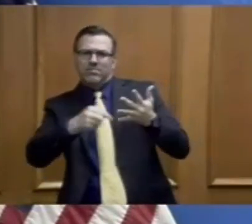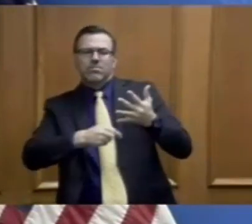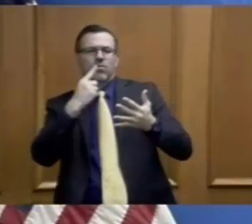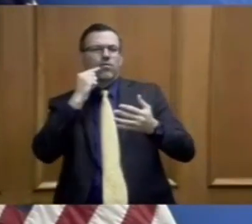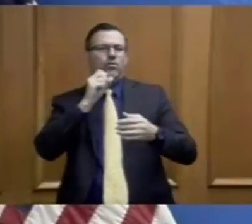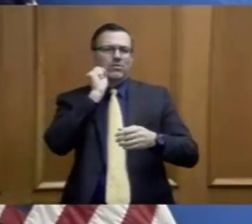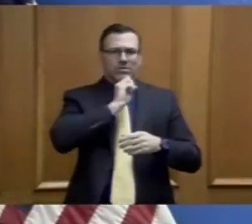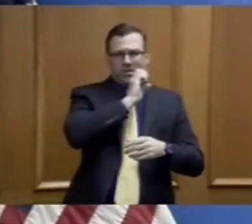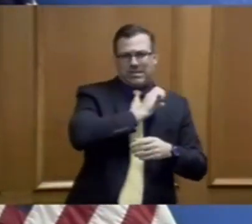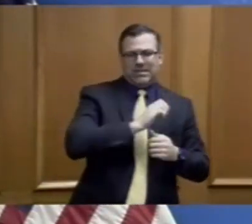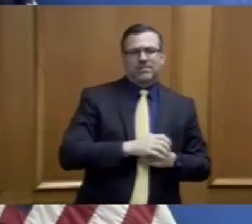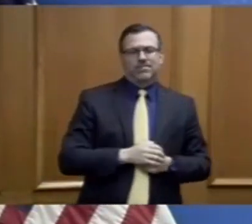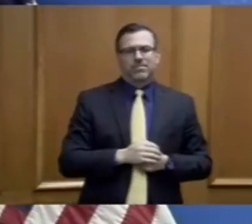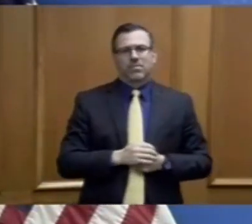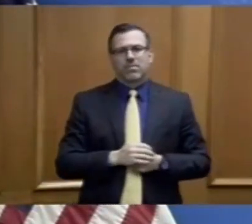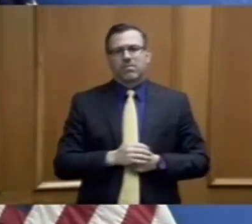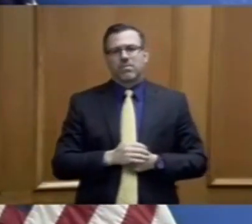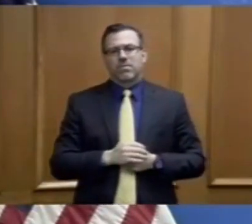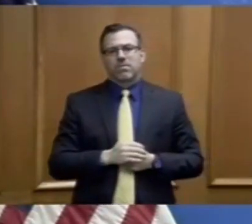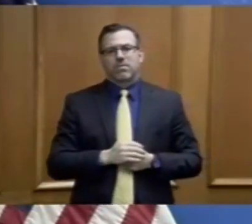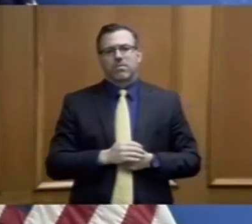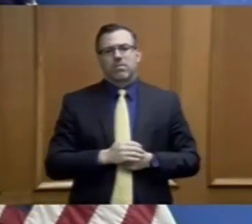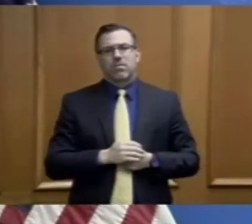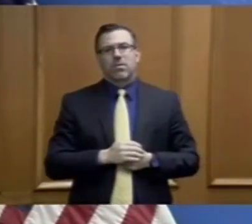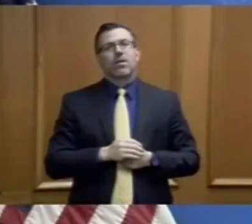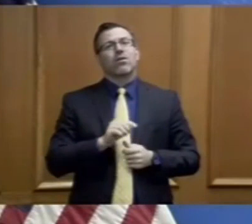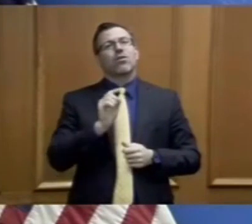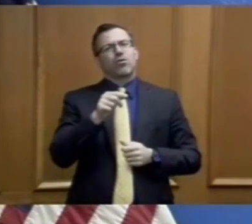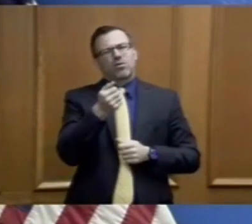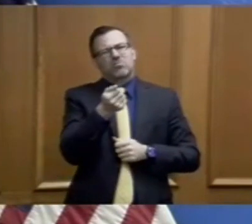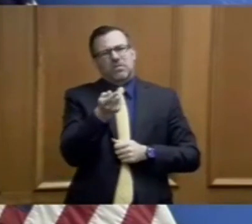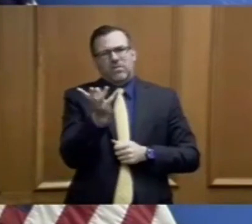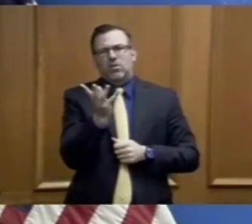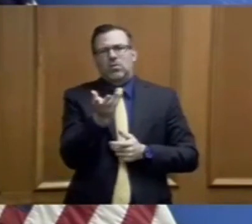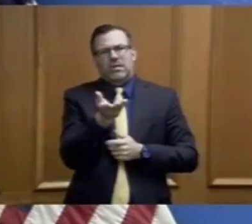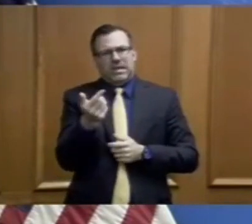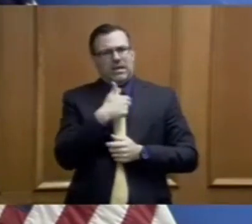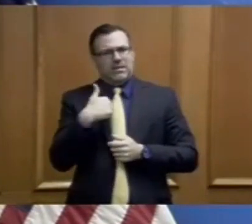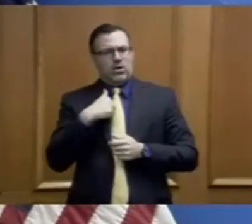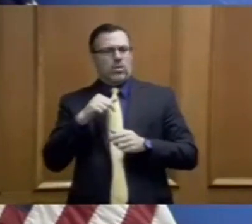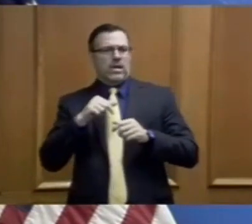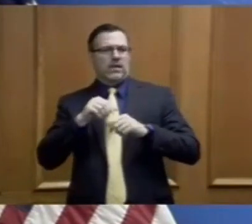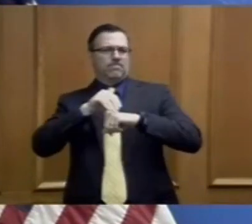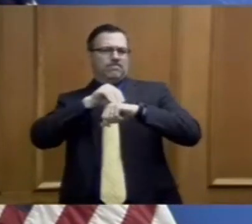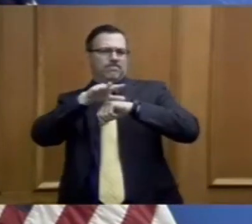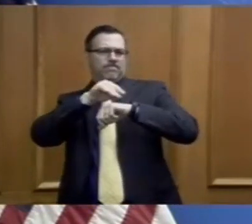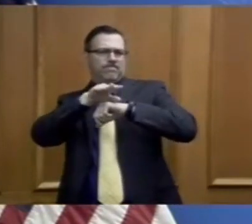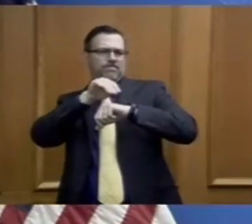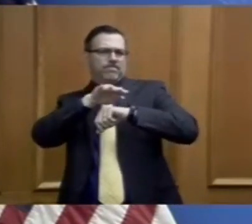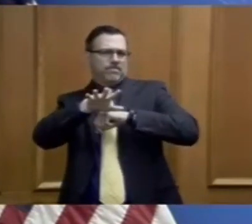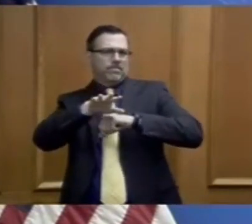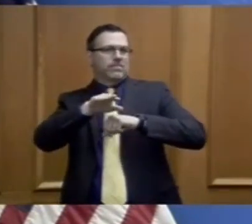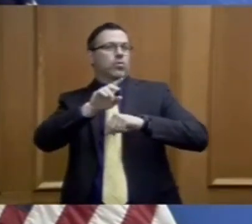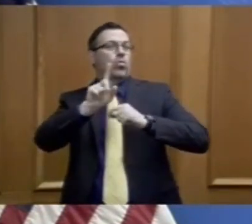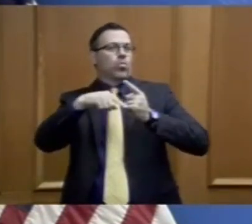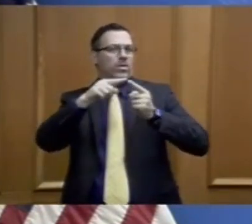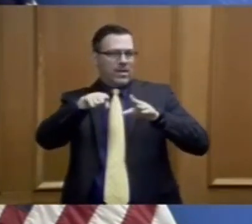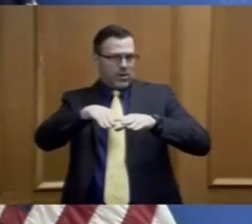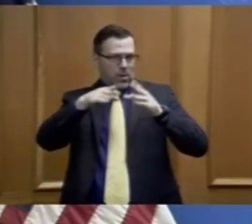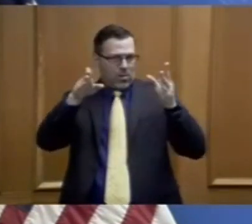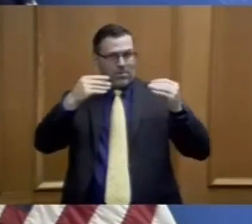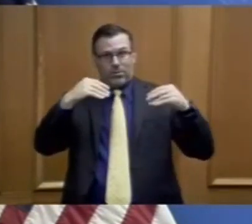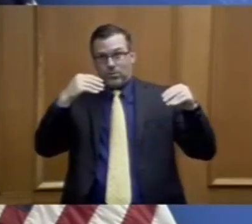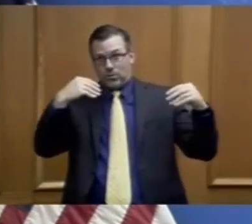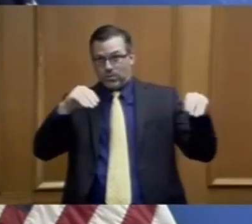are just a few examples of the measures that we're asking retailers to adopt as they welcome the community back into their